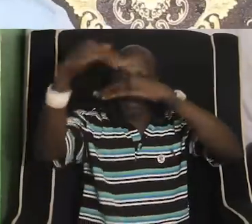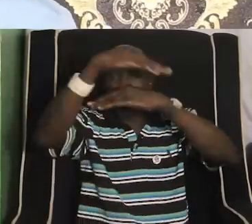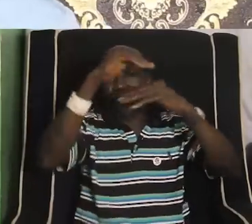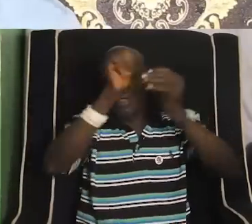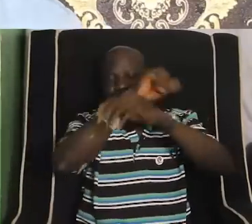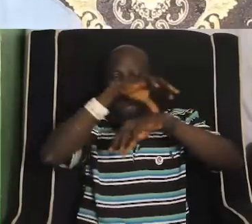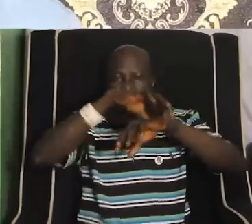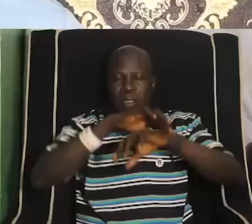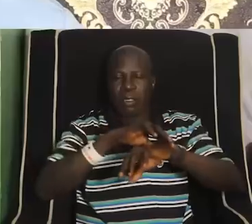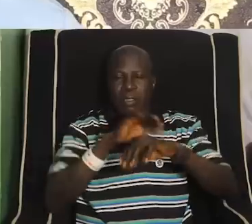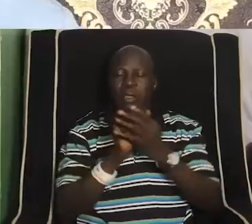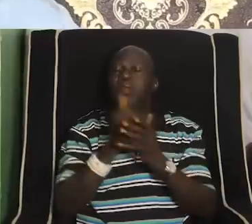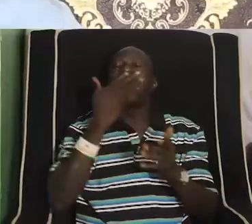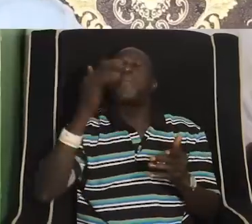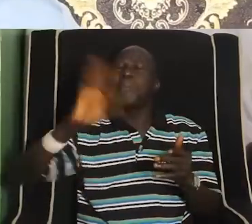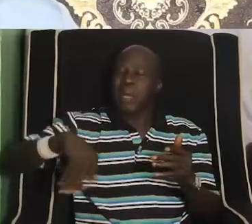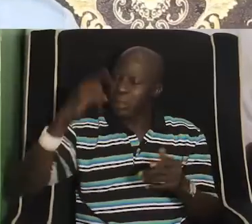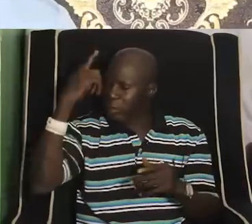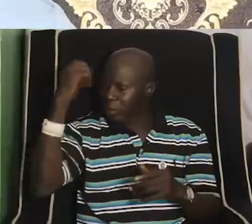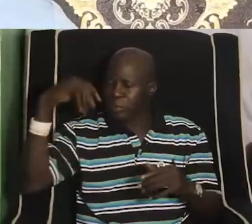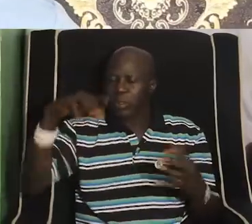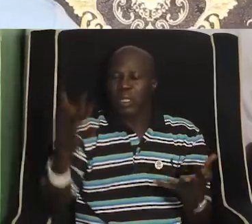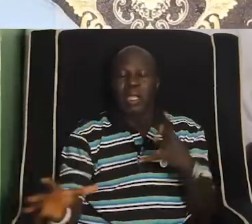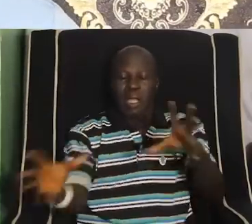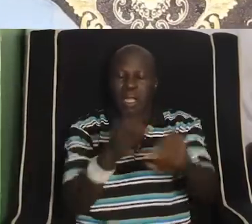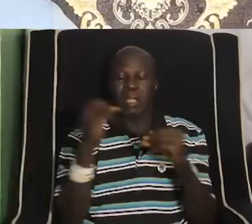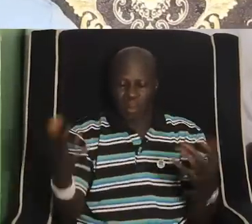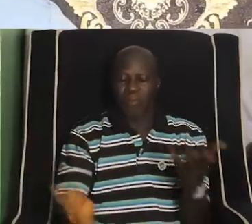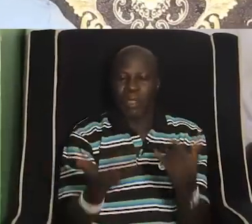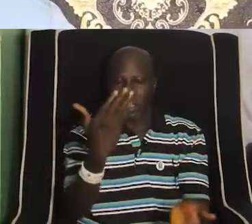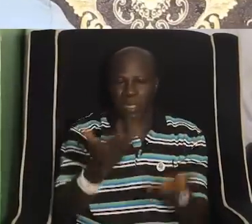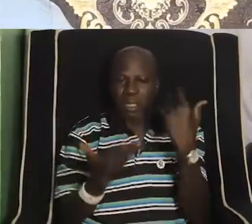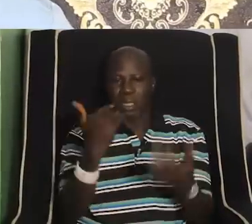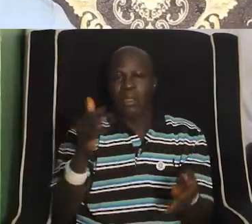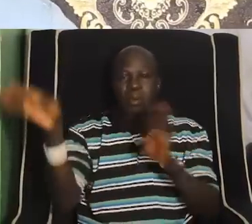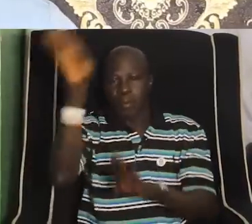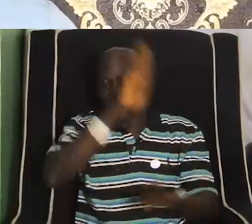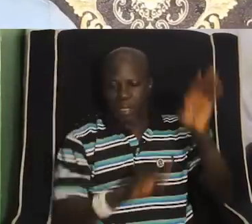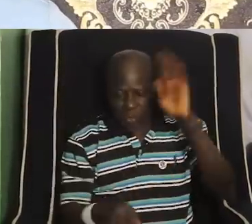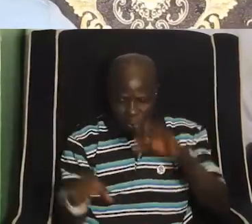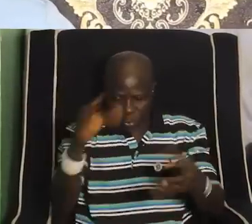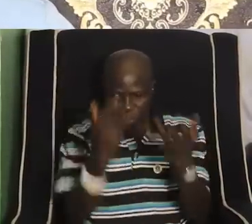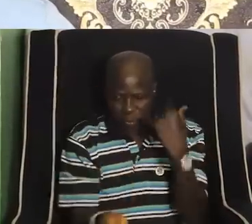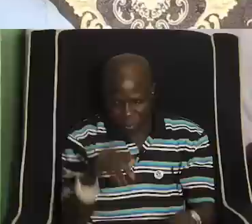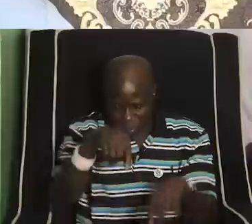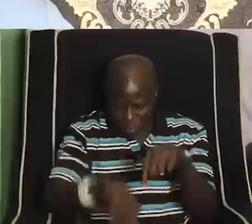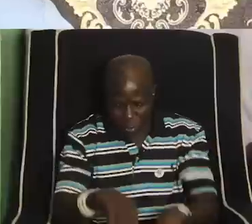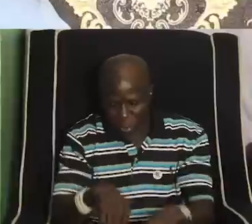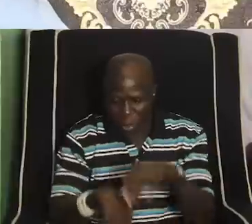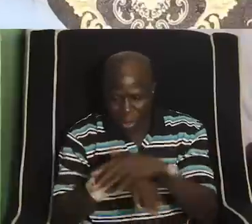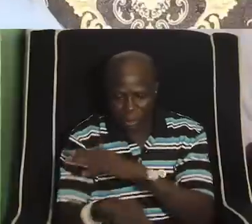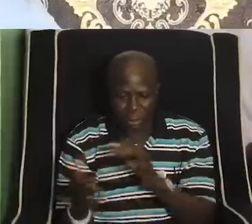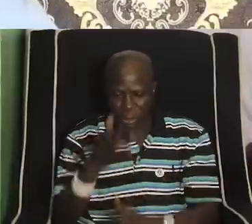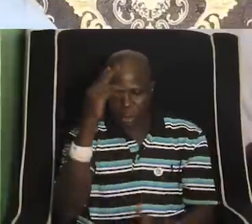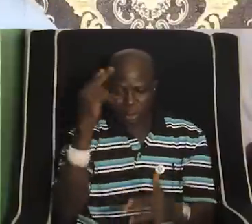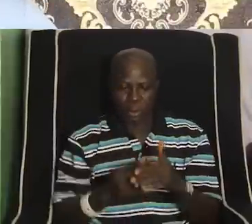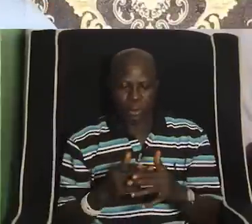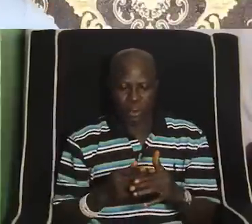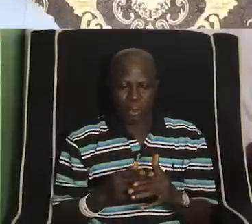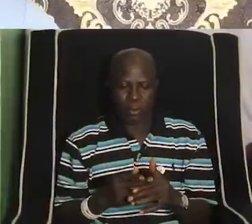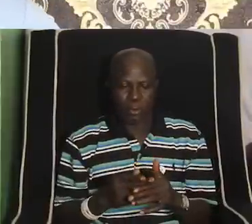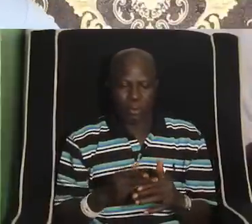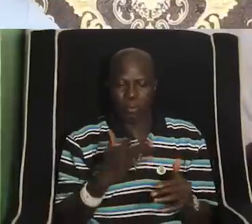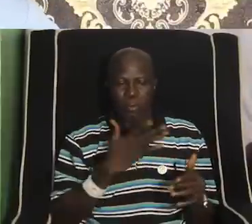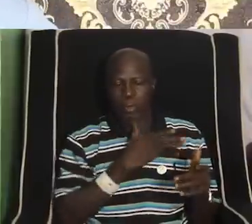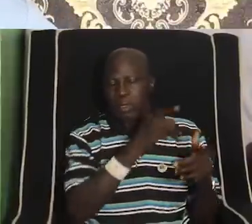ni. Every bad dream. Ẹ̀gbiná dànù. Catch fire and Jesus. But battle will come back. Amen. In